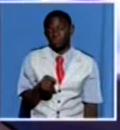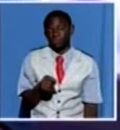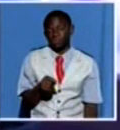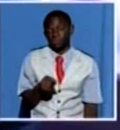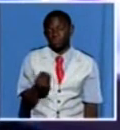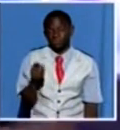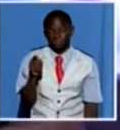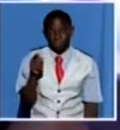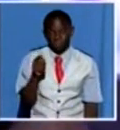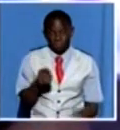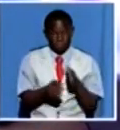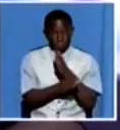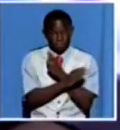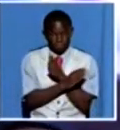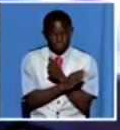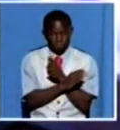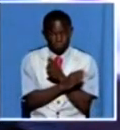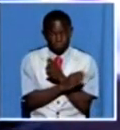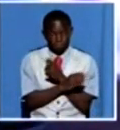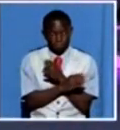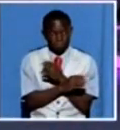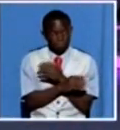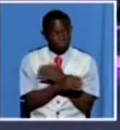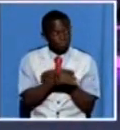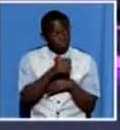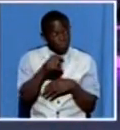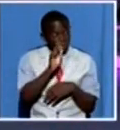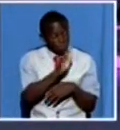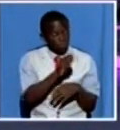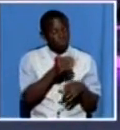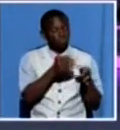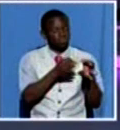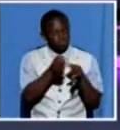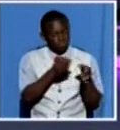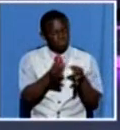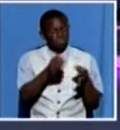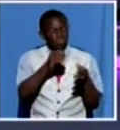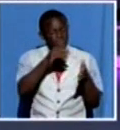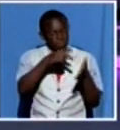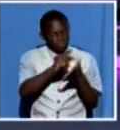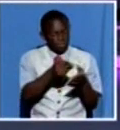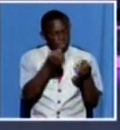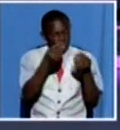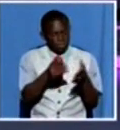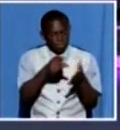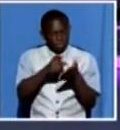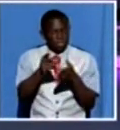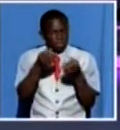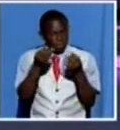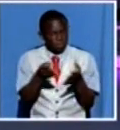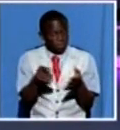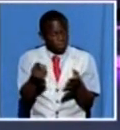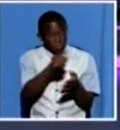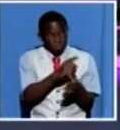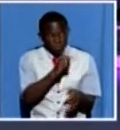demanding for the BOQ. And these are verifiable. You can go to RD, and what I did on Thursday in